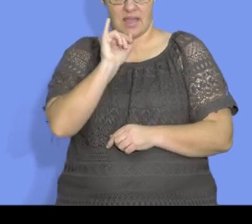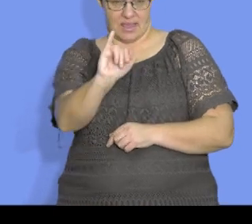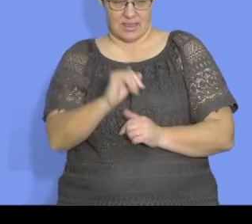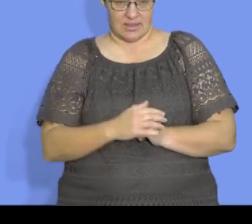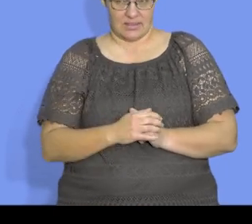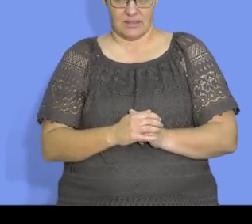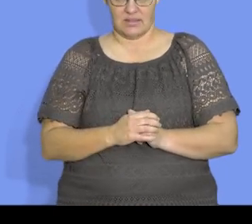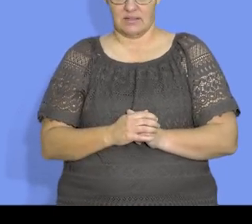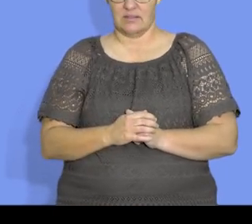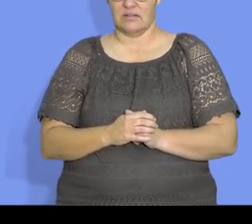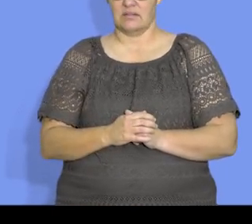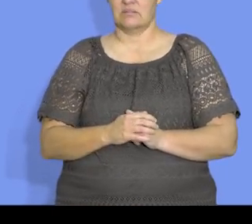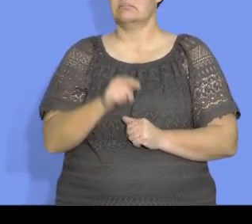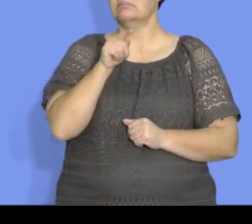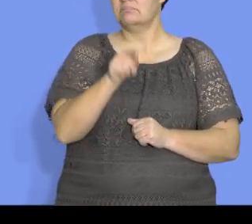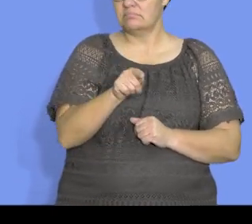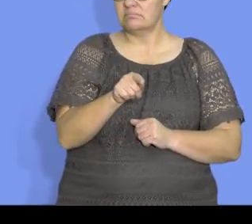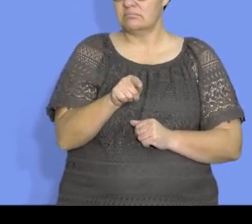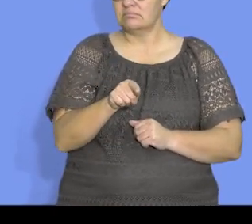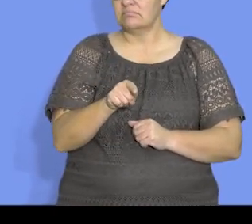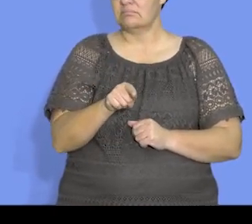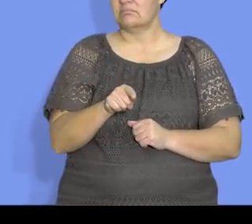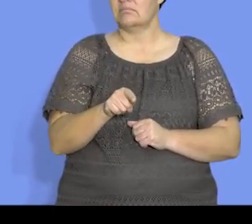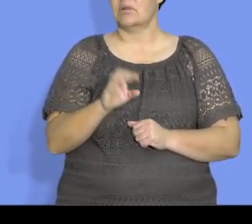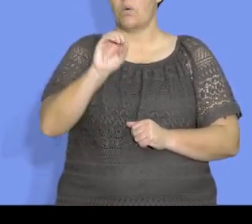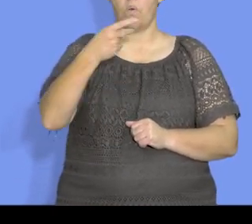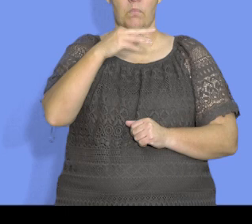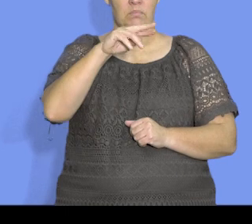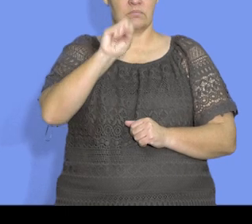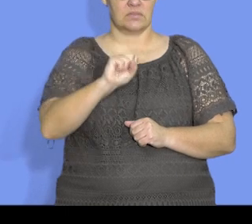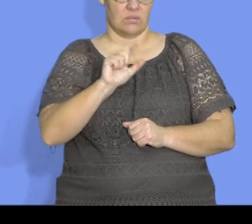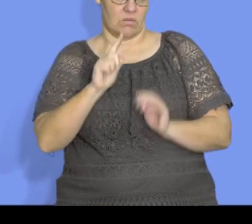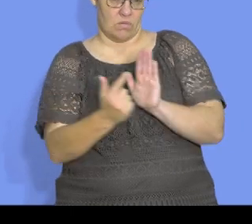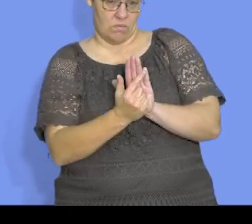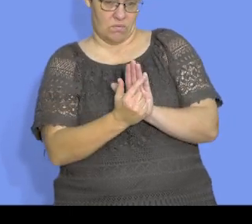I. It is the equation from Ohm's law,